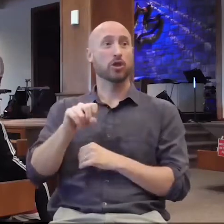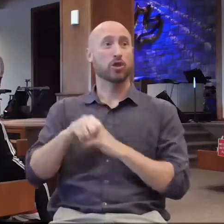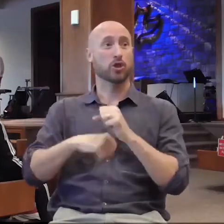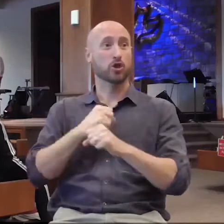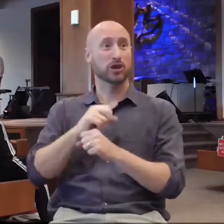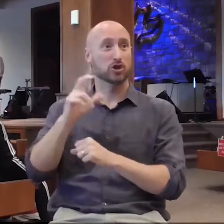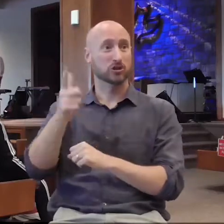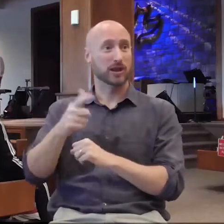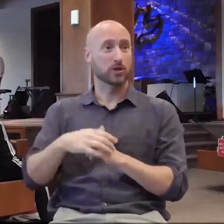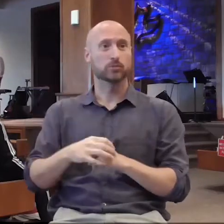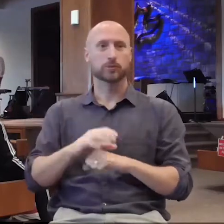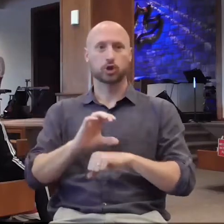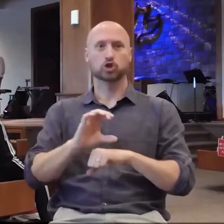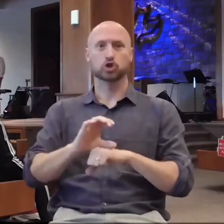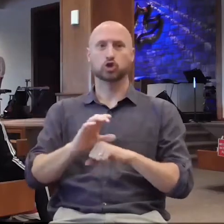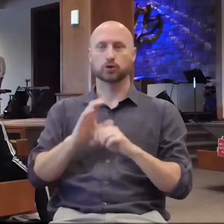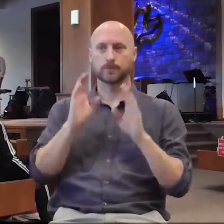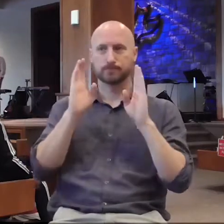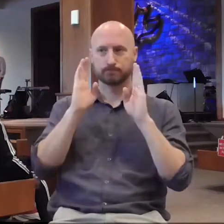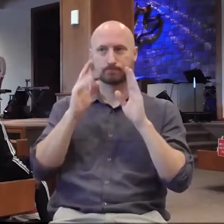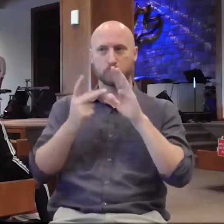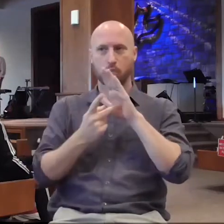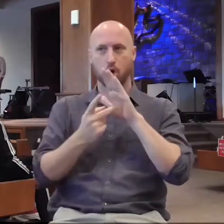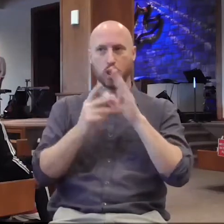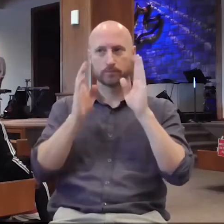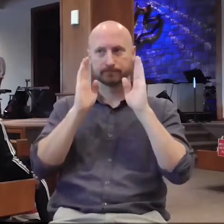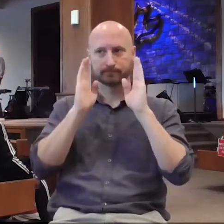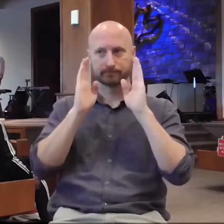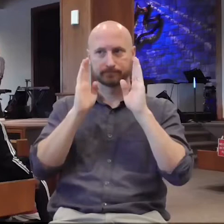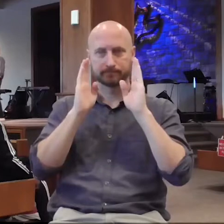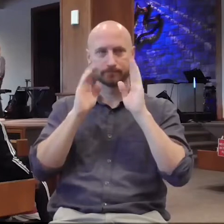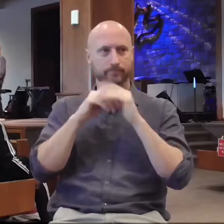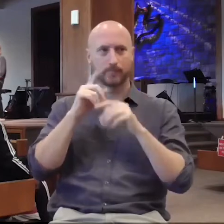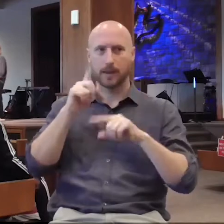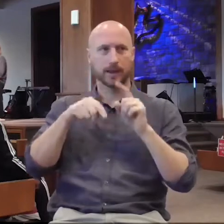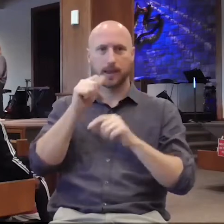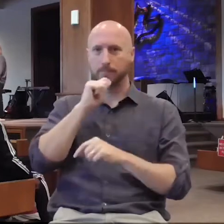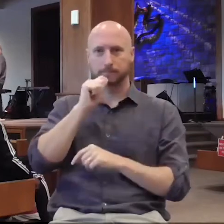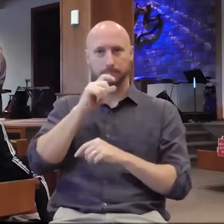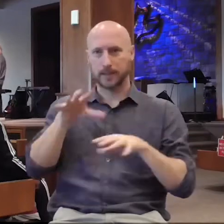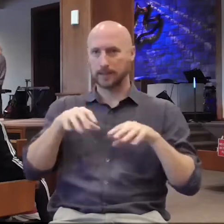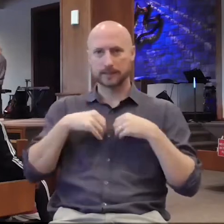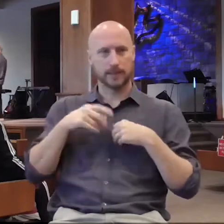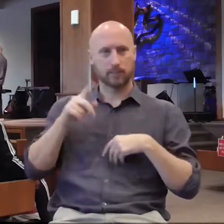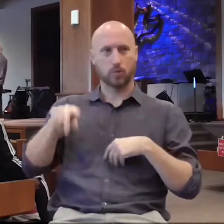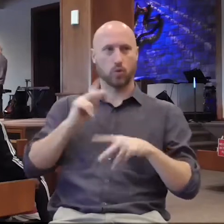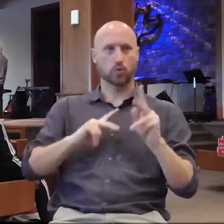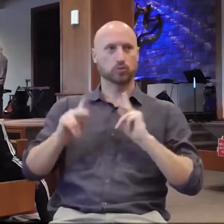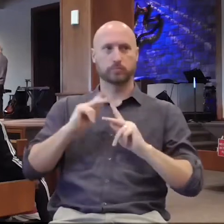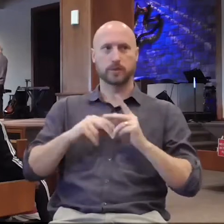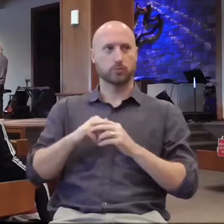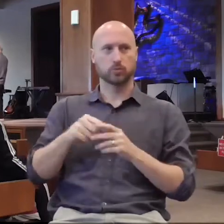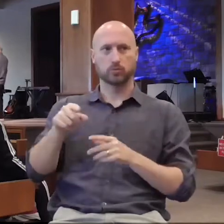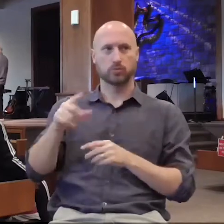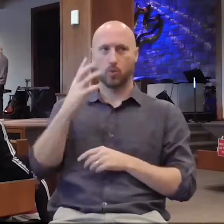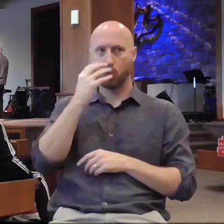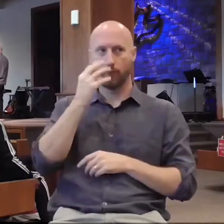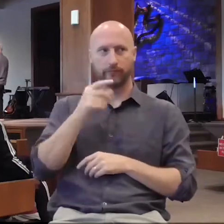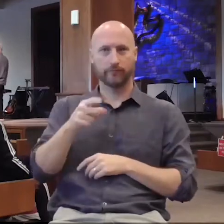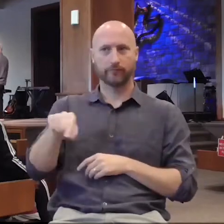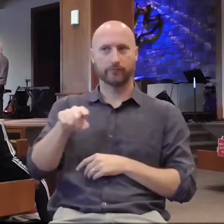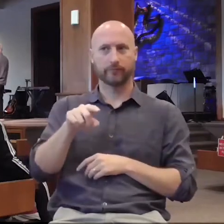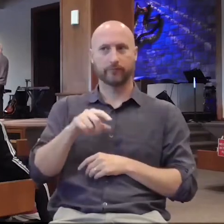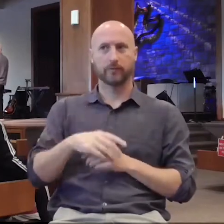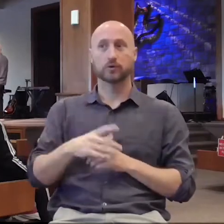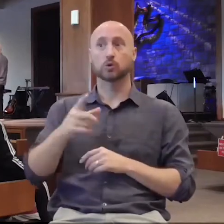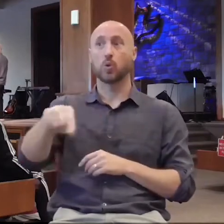taken heed to some of those things Paul said, because they can't bear those that are evil. Look, you and I have to be